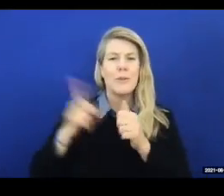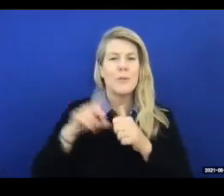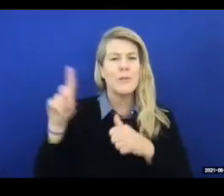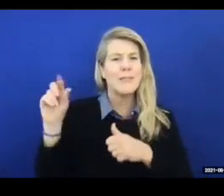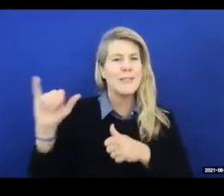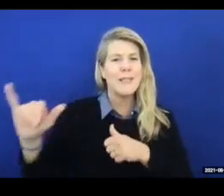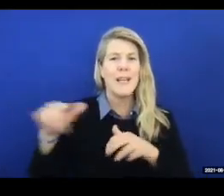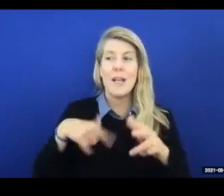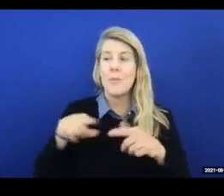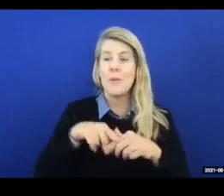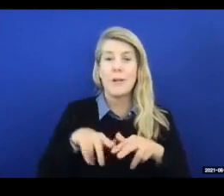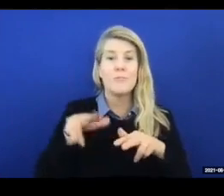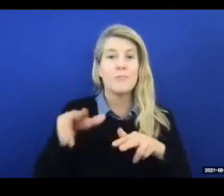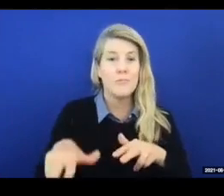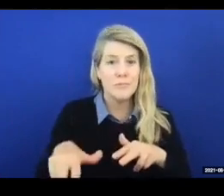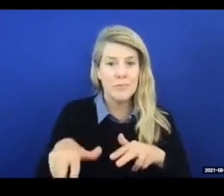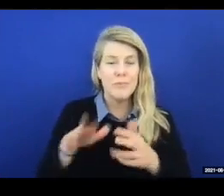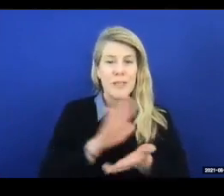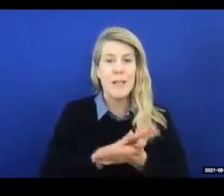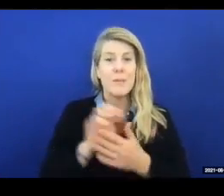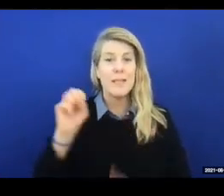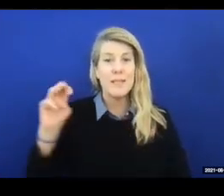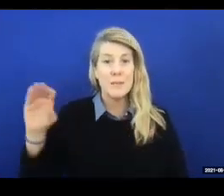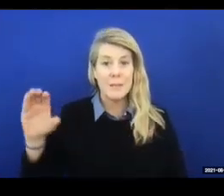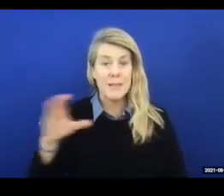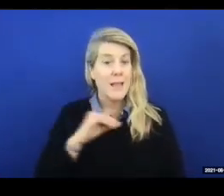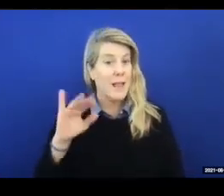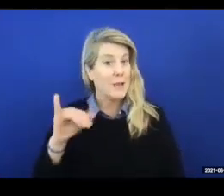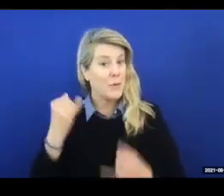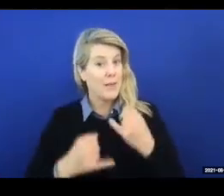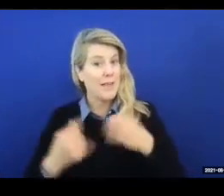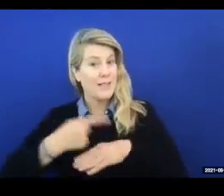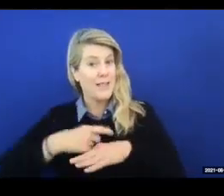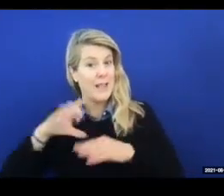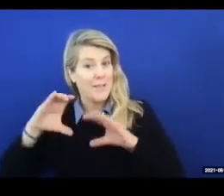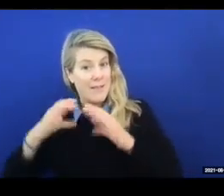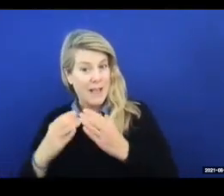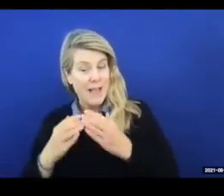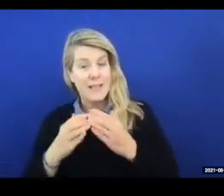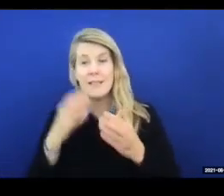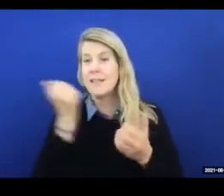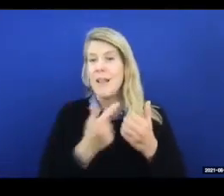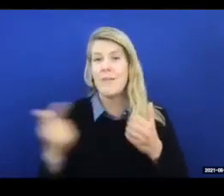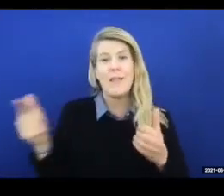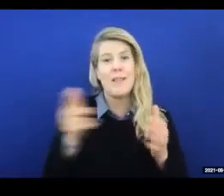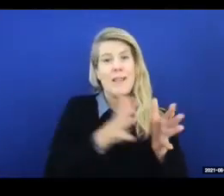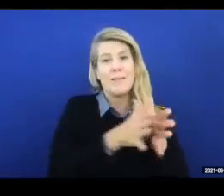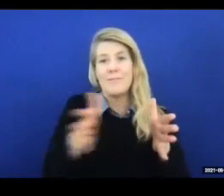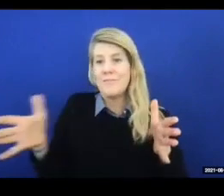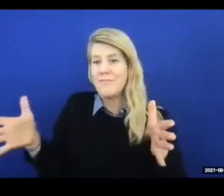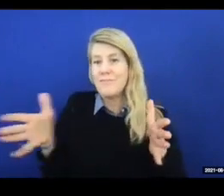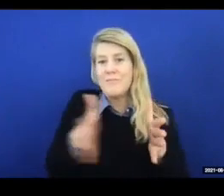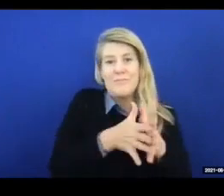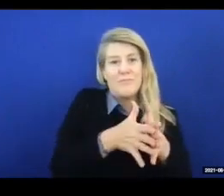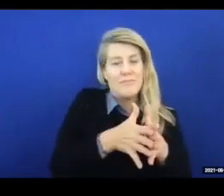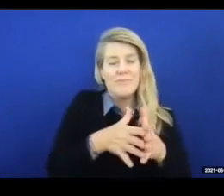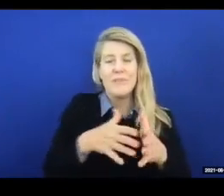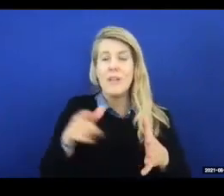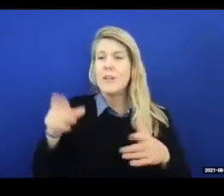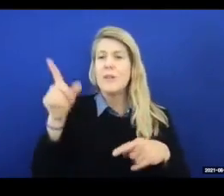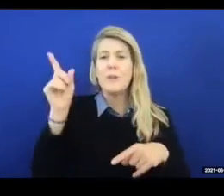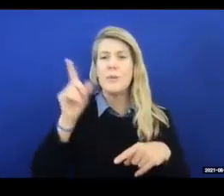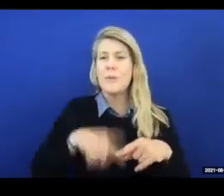day stepping on campus at SMC, your last day of class, your struggles, and your triumphs. Although you